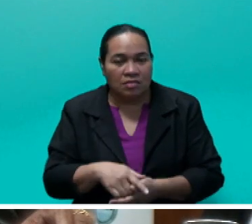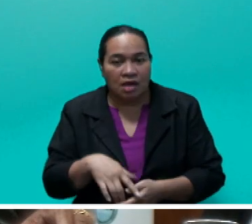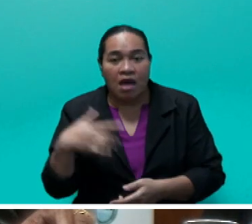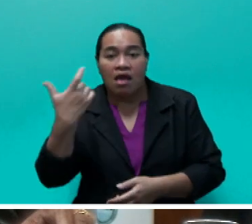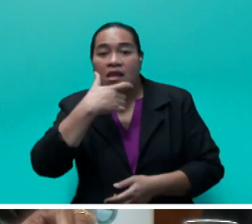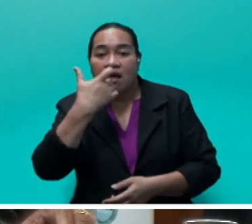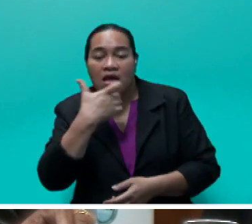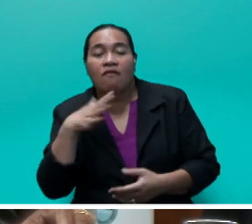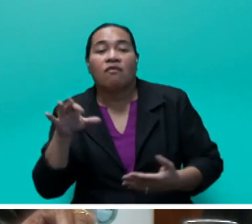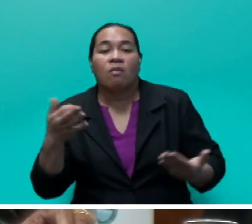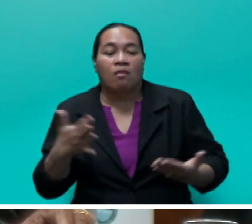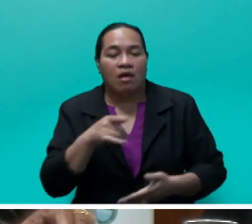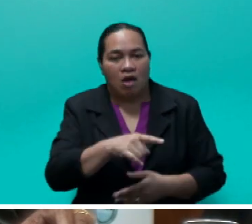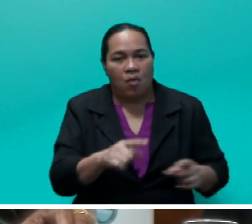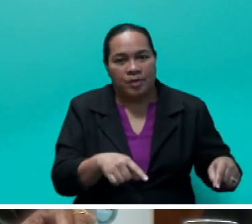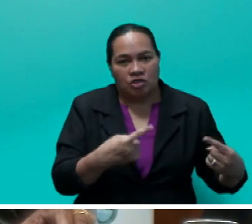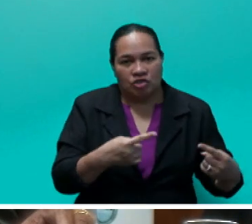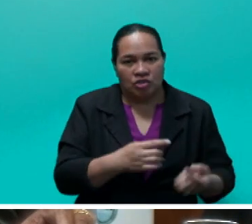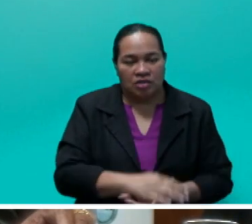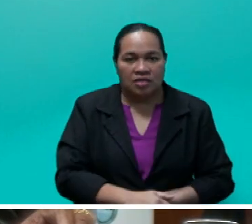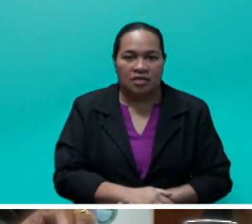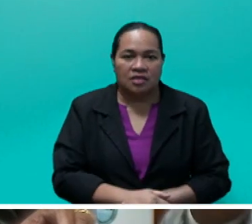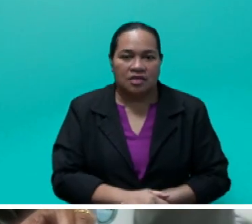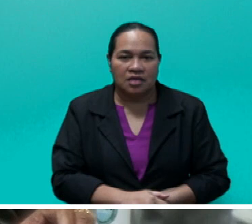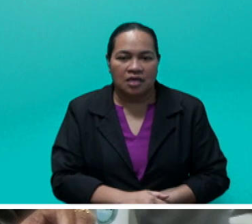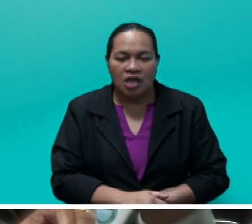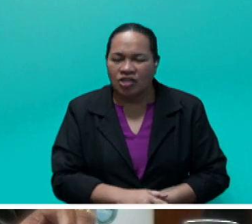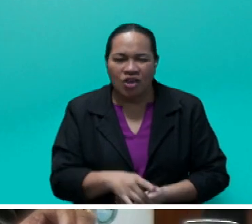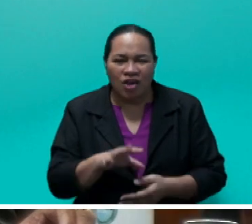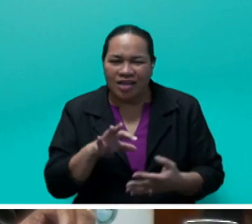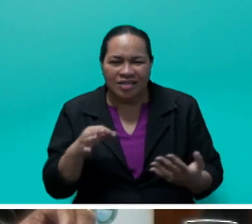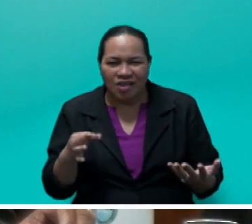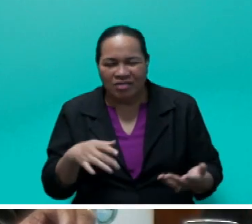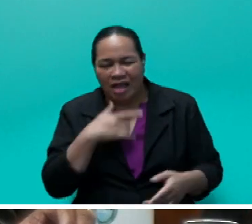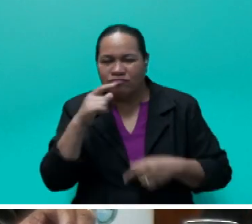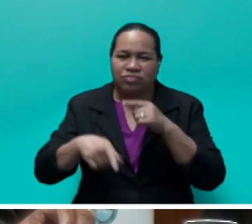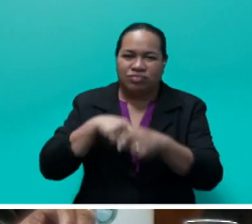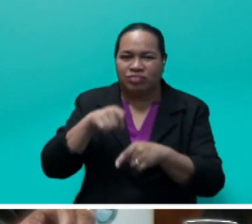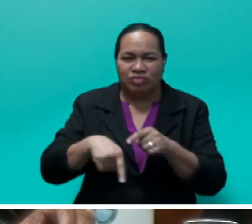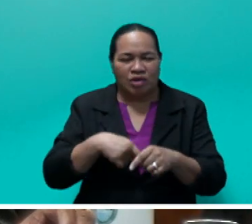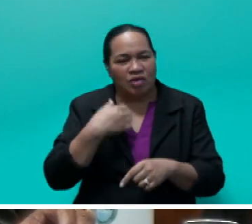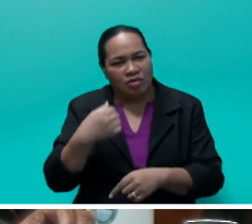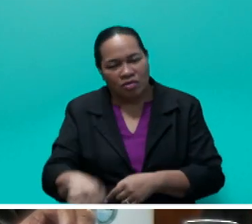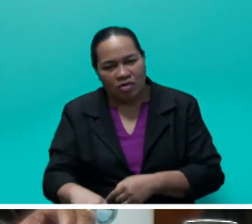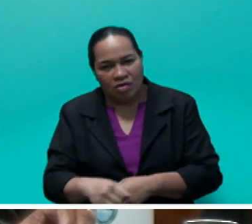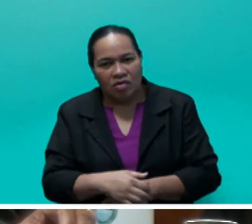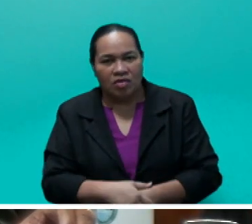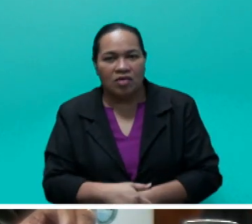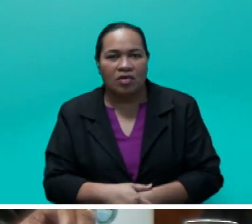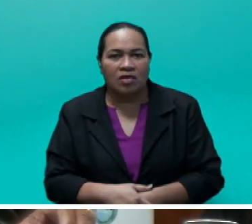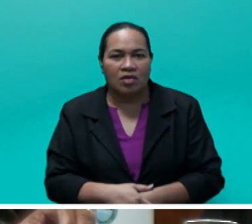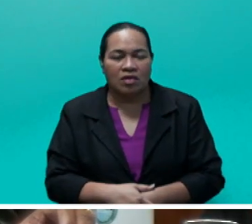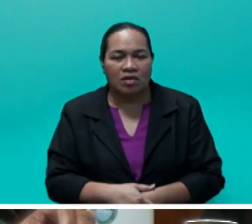More frequency, more volume, the airfare will come down. So it's not a time to be scoffing at all these programs, Honourable Speaker. No